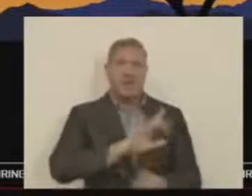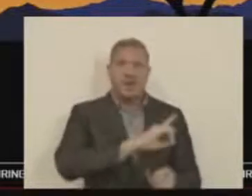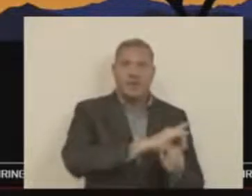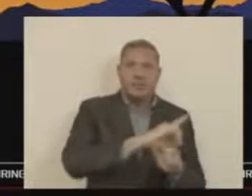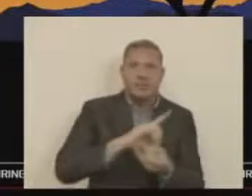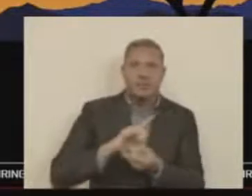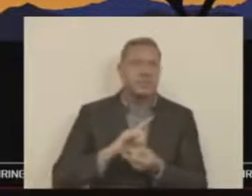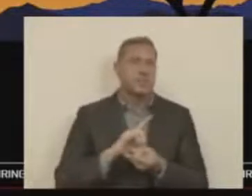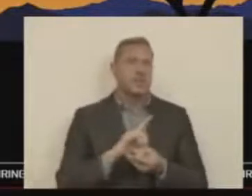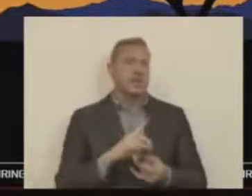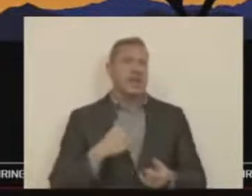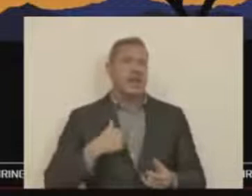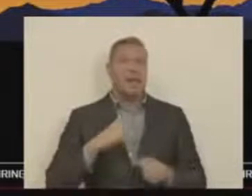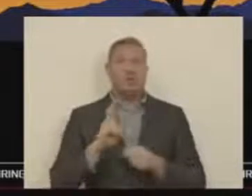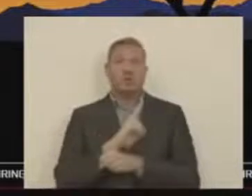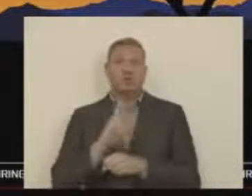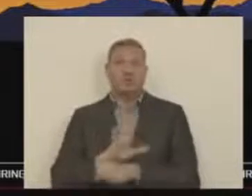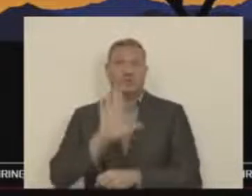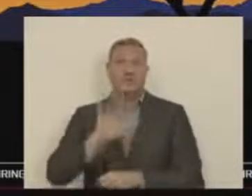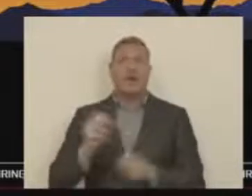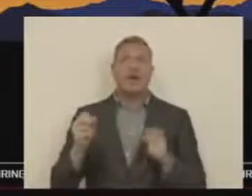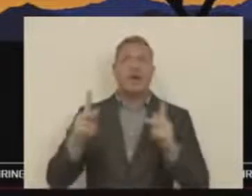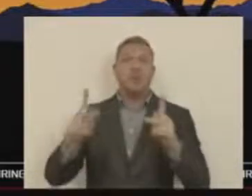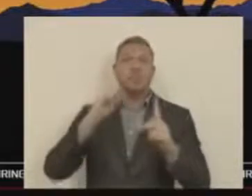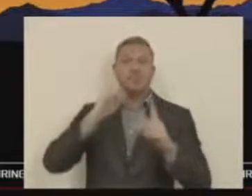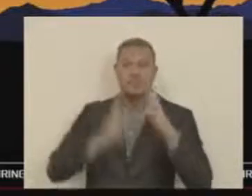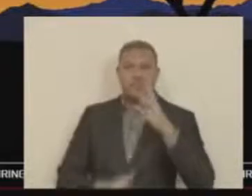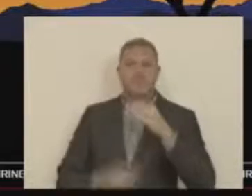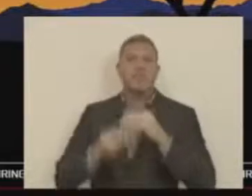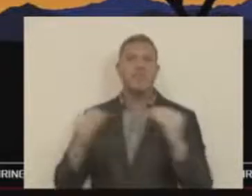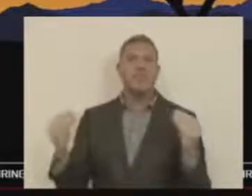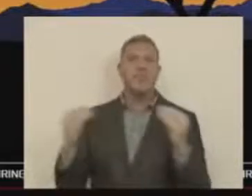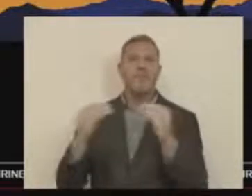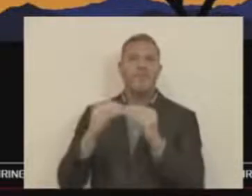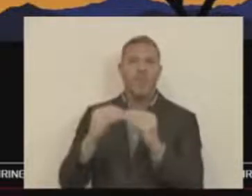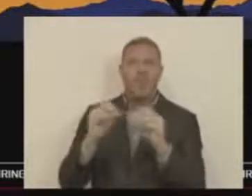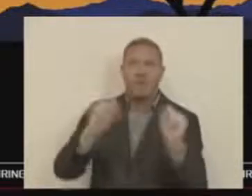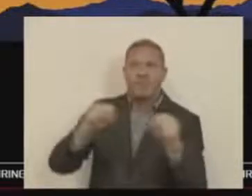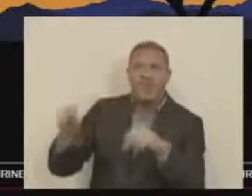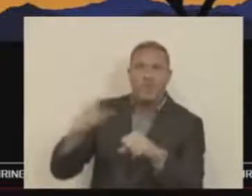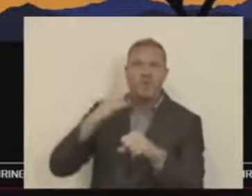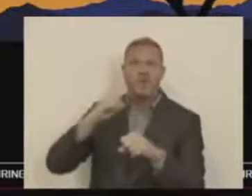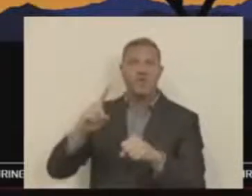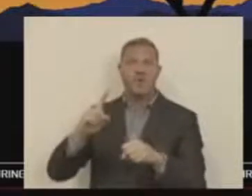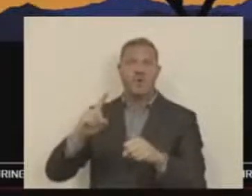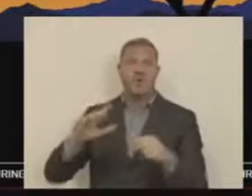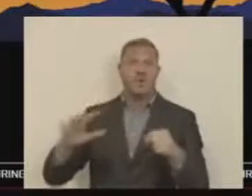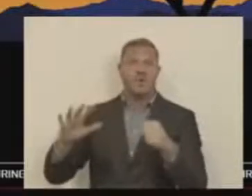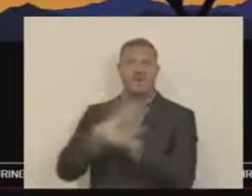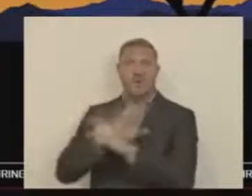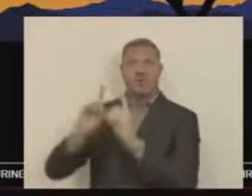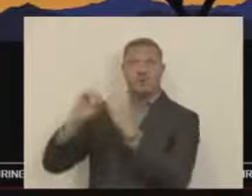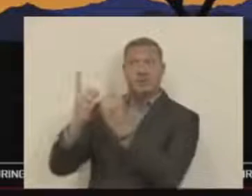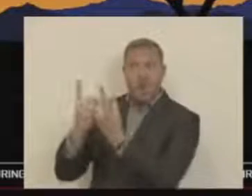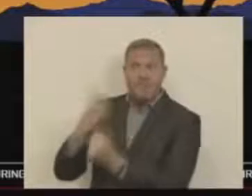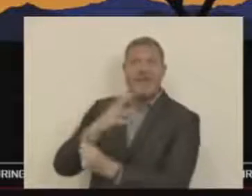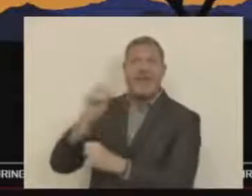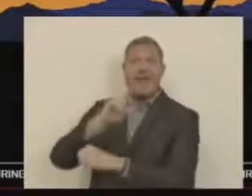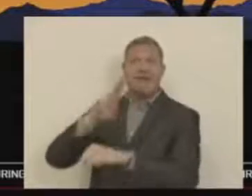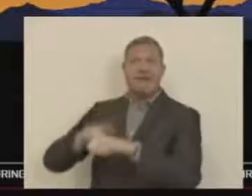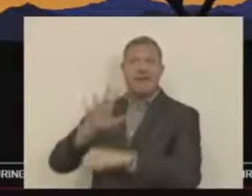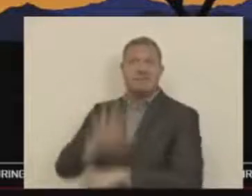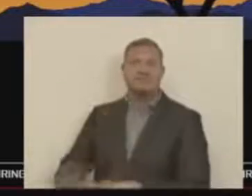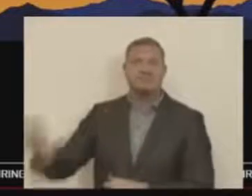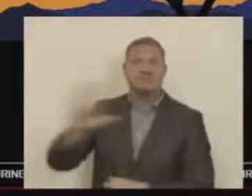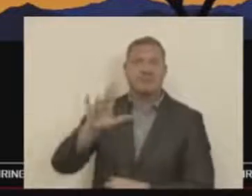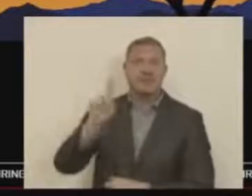to provide the additional capability that the department needs and overall that the nation needs. With regards to the payloads today, we have